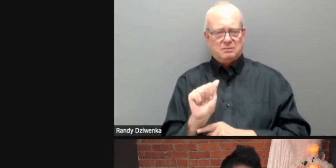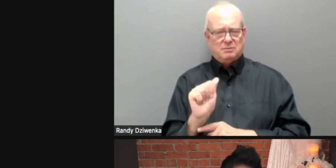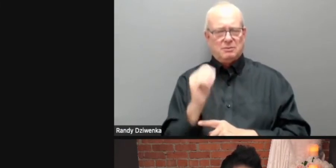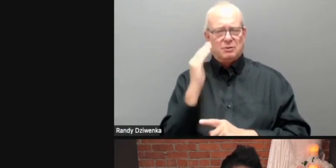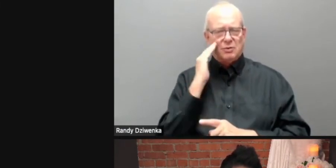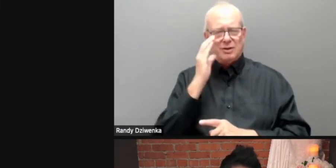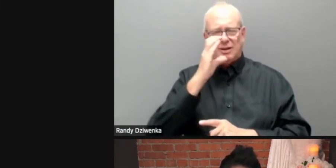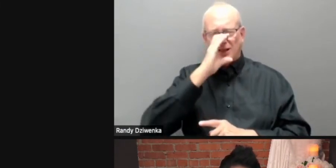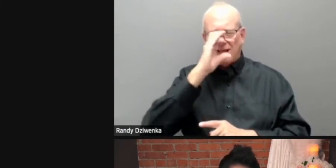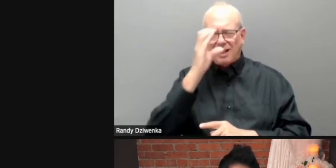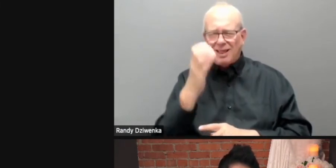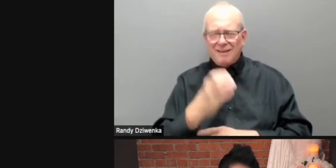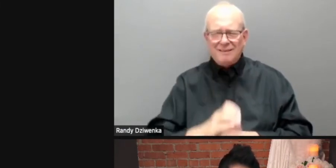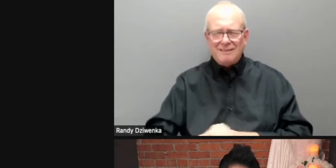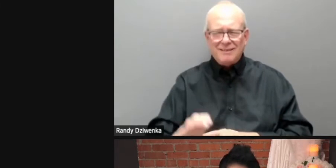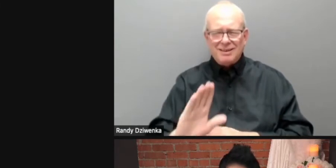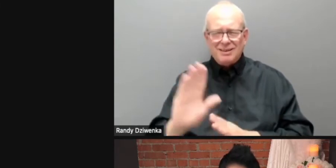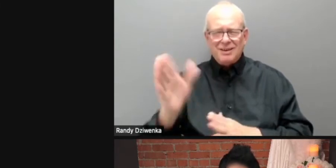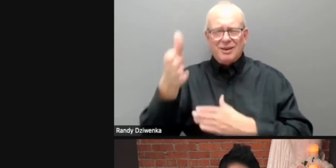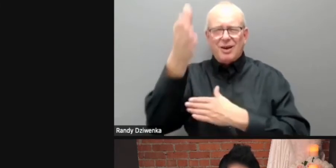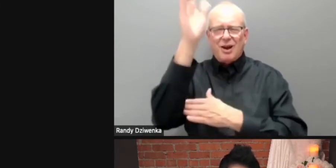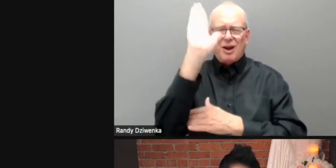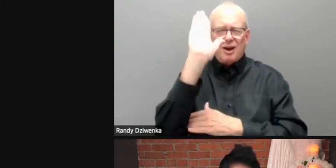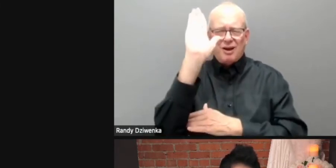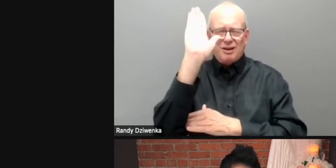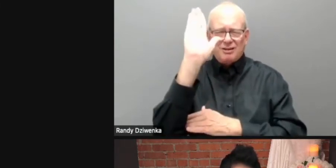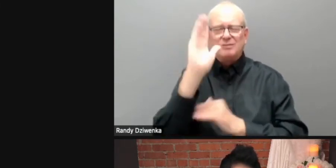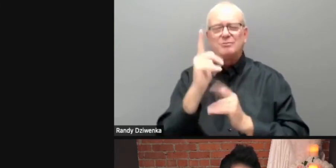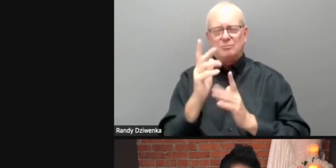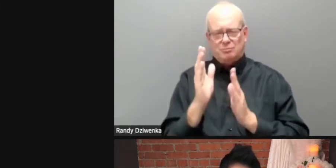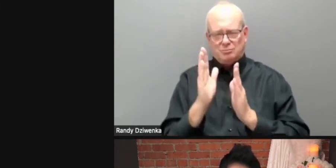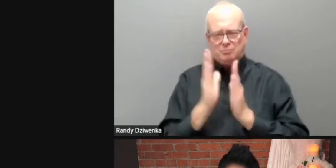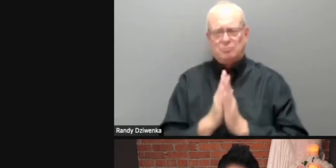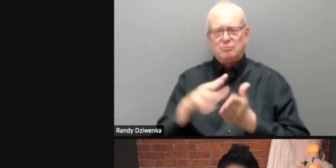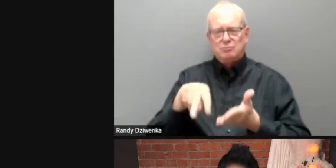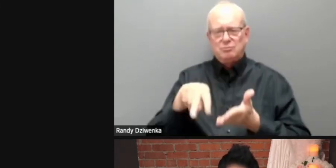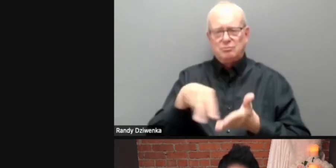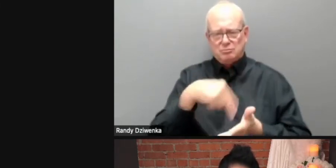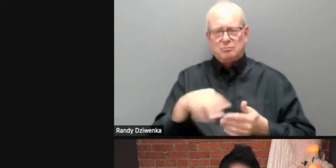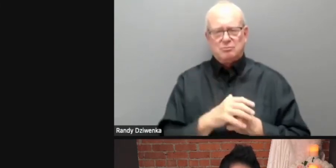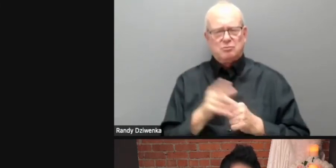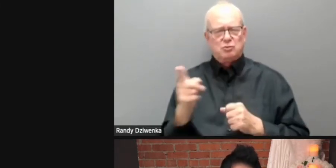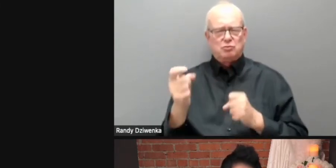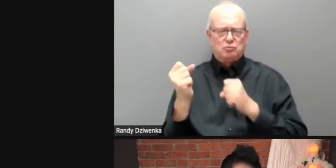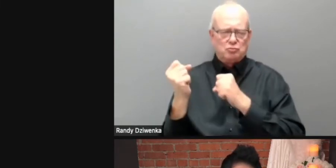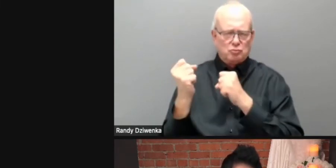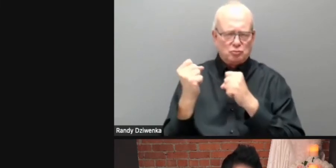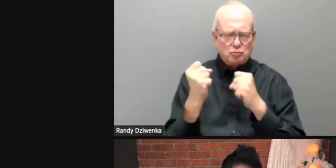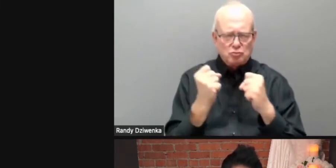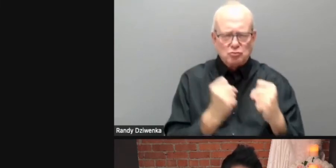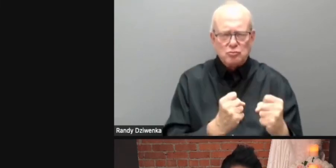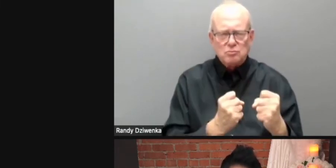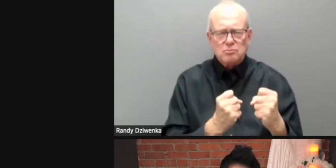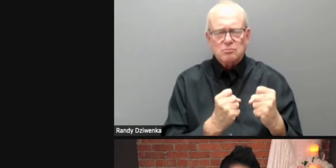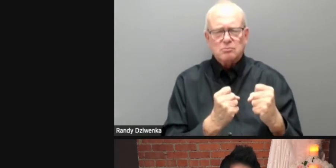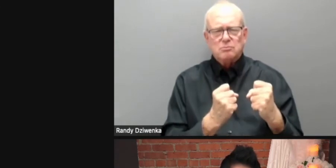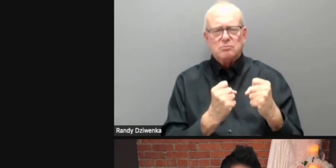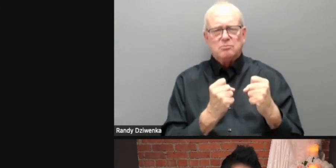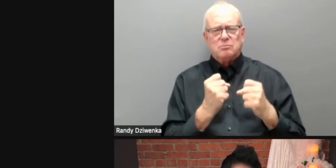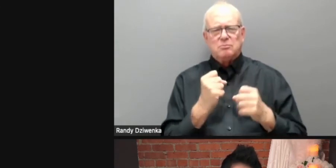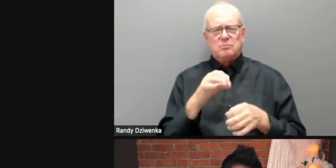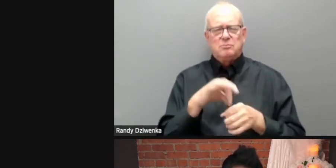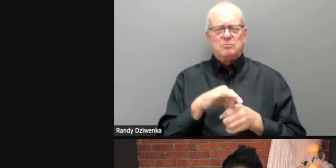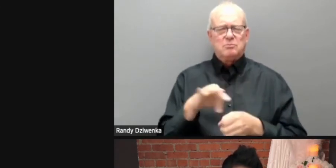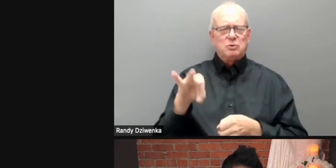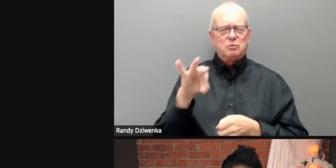plays a dual role of supreme being powerful enough to remove obstacles and ensure success, or